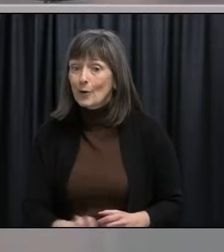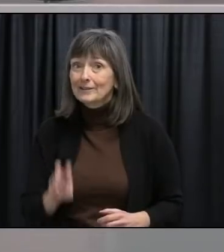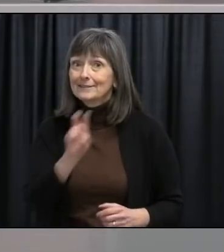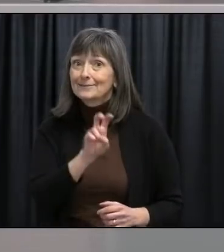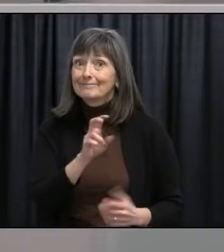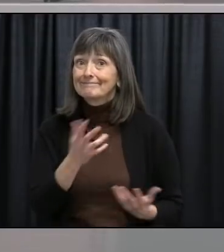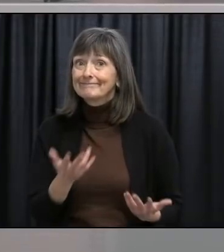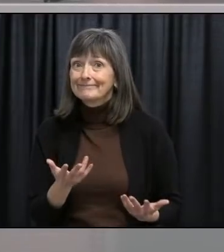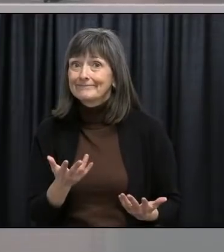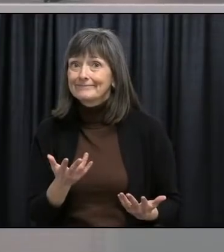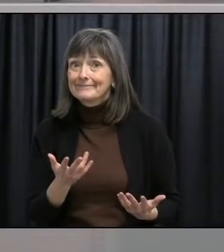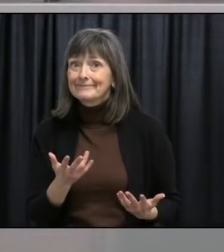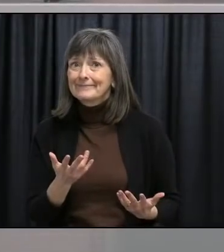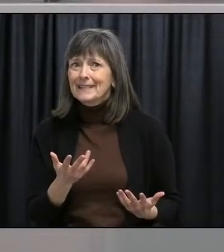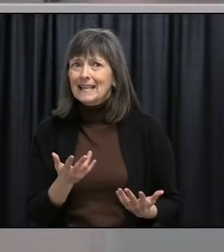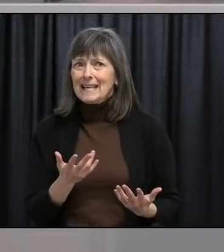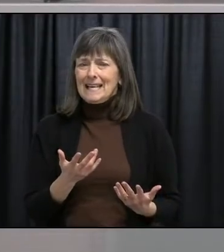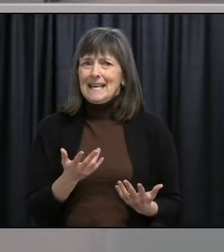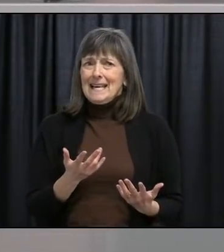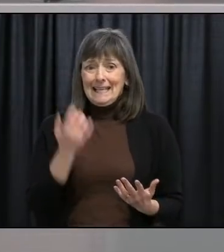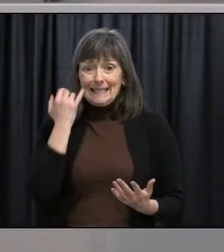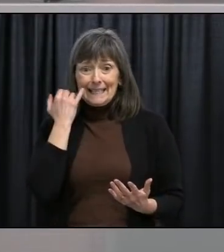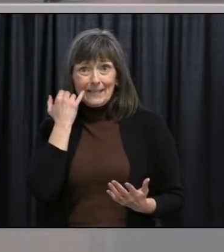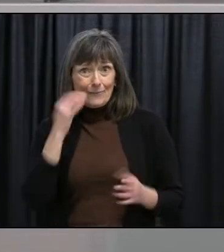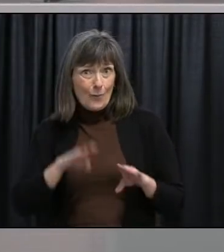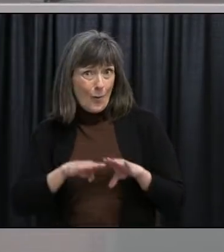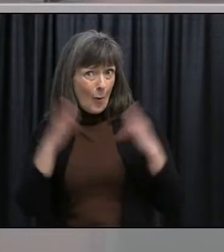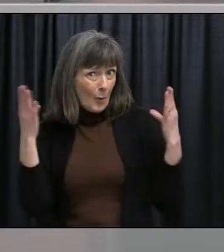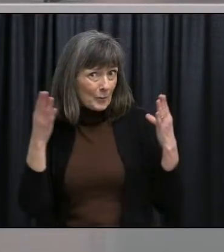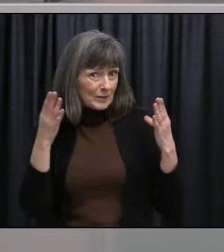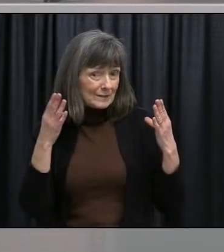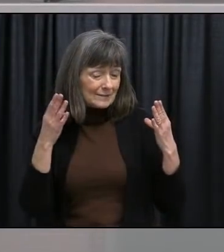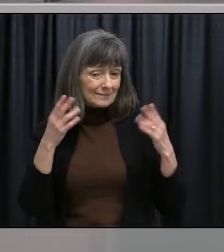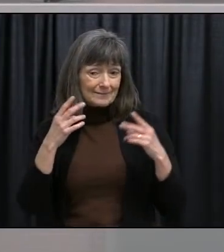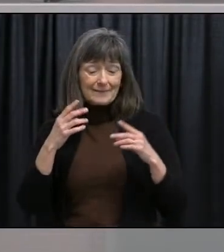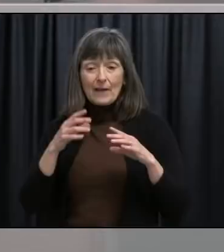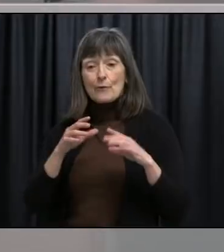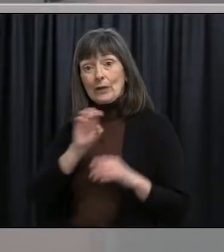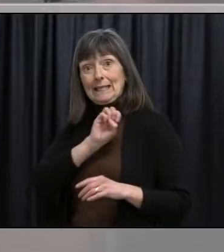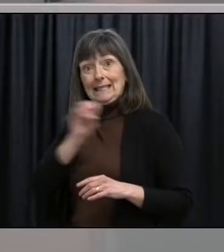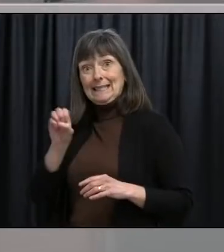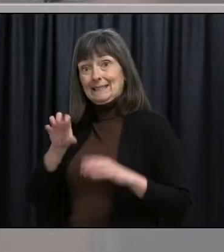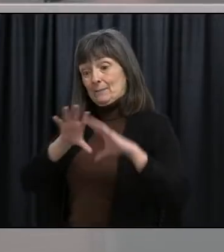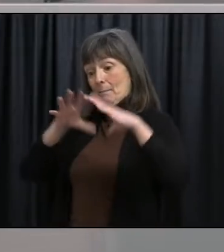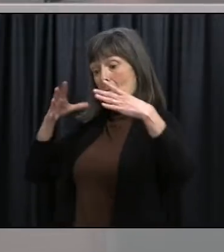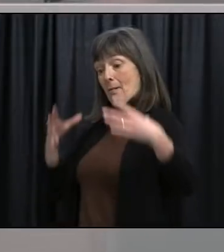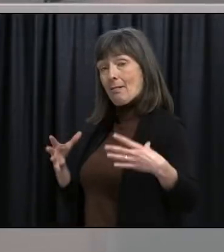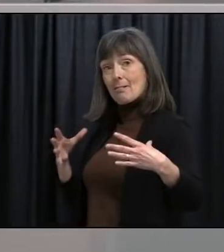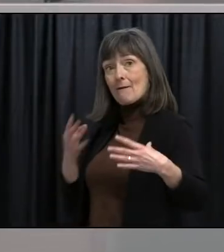bubble. I'm wondering what needs to happen for us to reopen the bubble again.